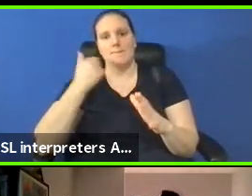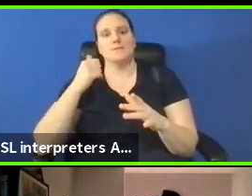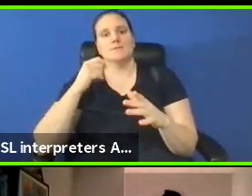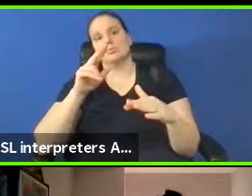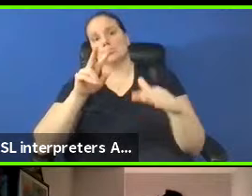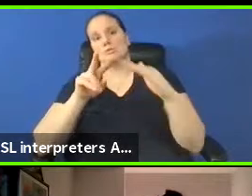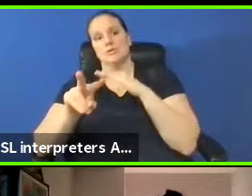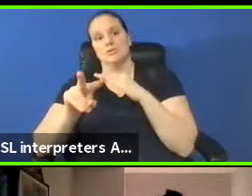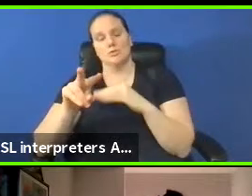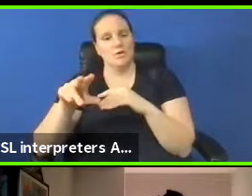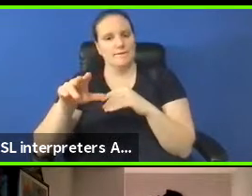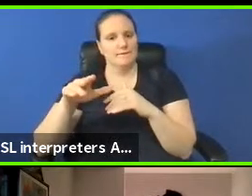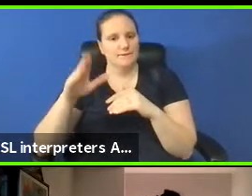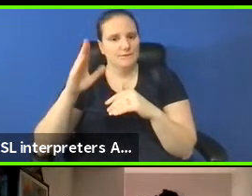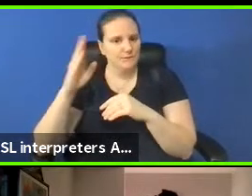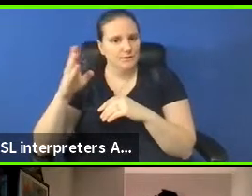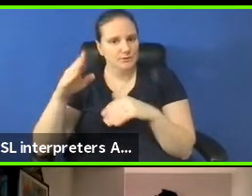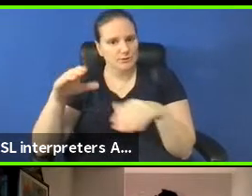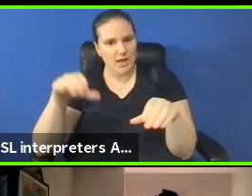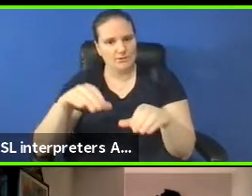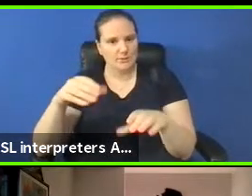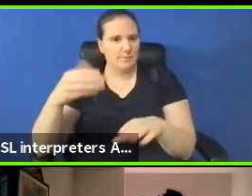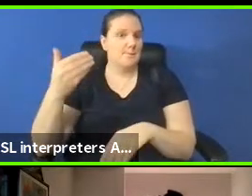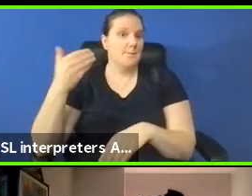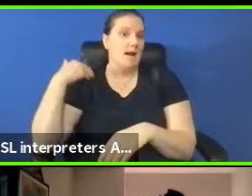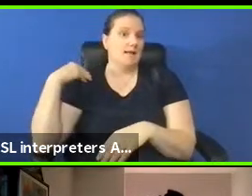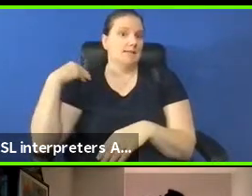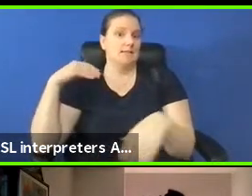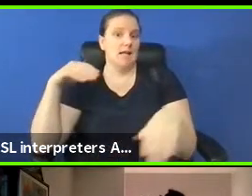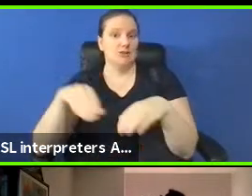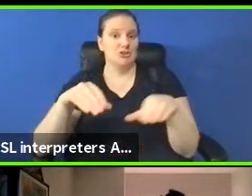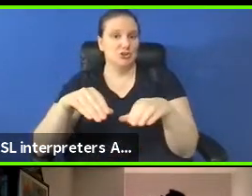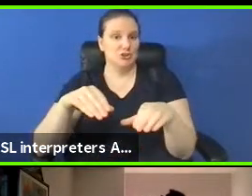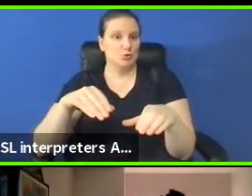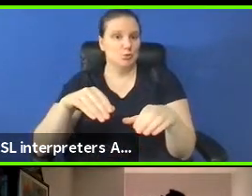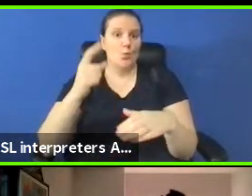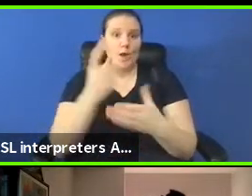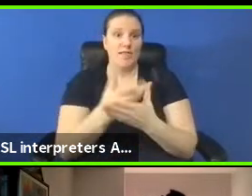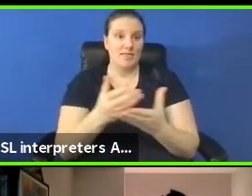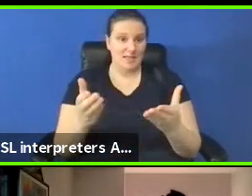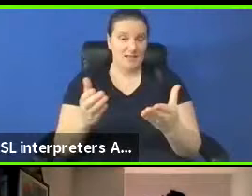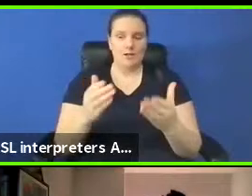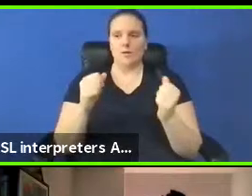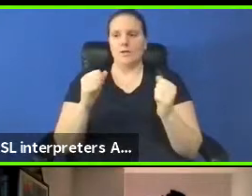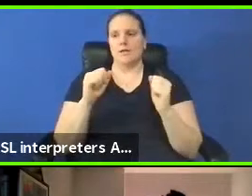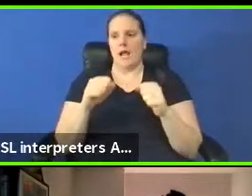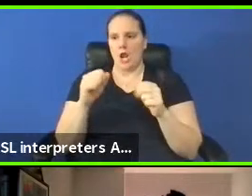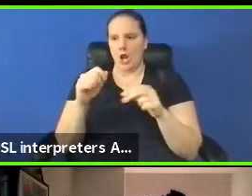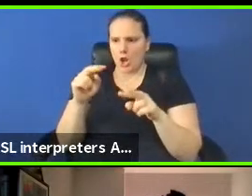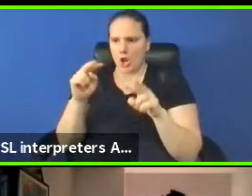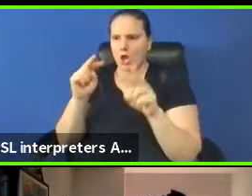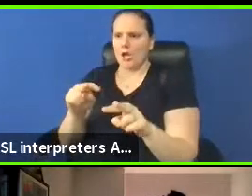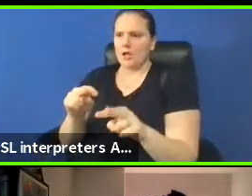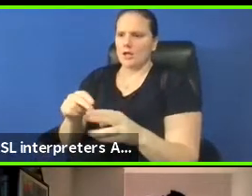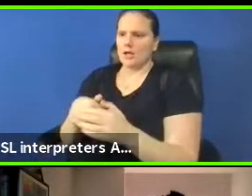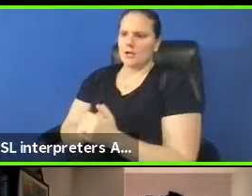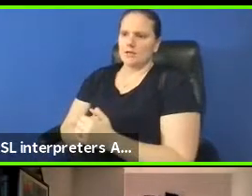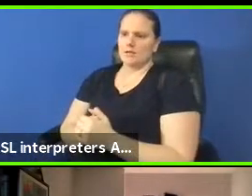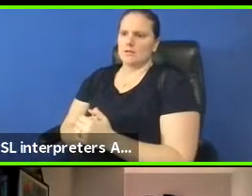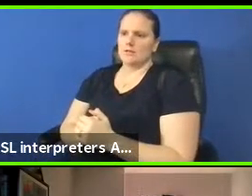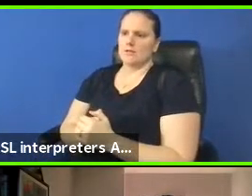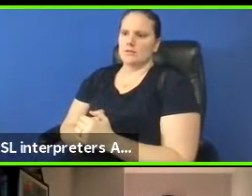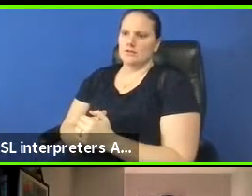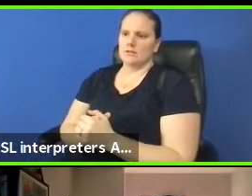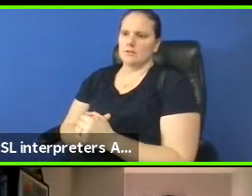of future action is past action. So one of the things that we could take a look at during